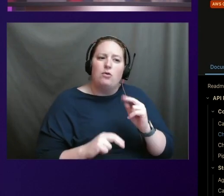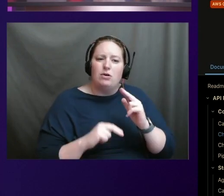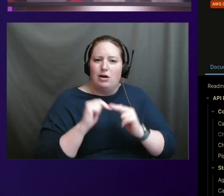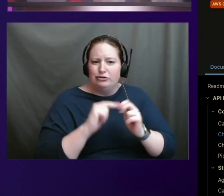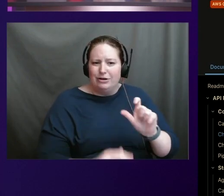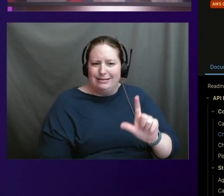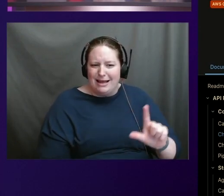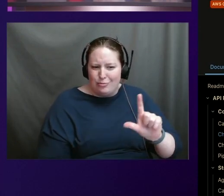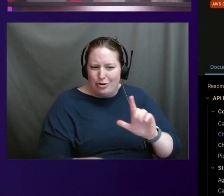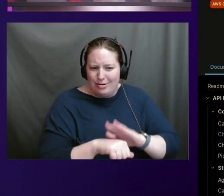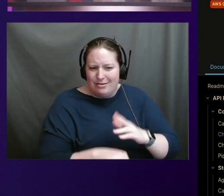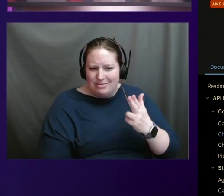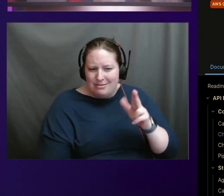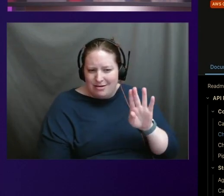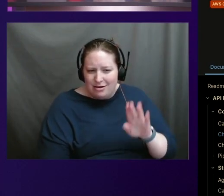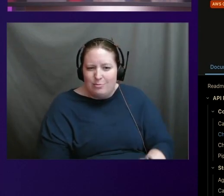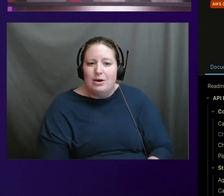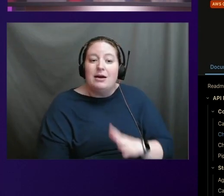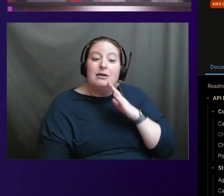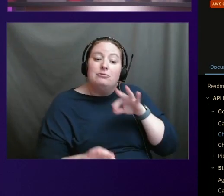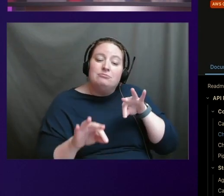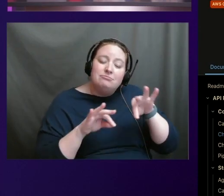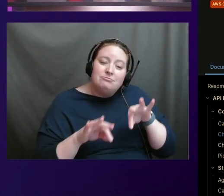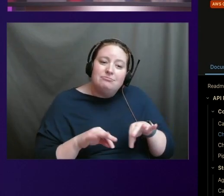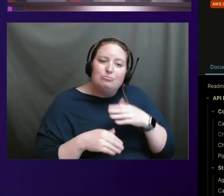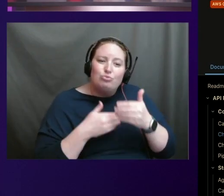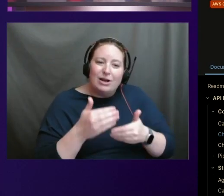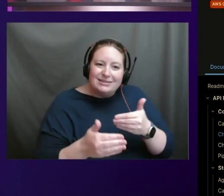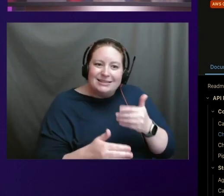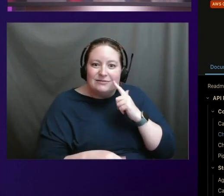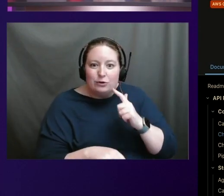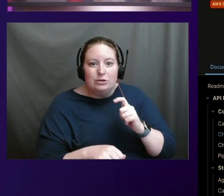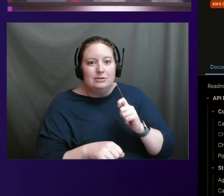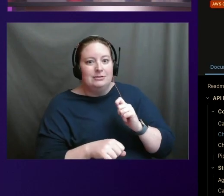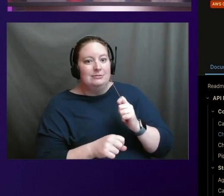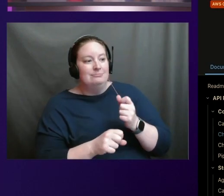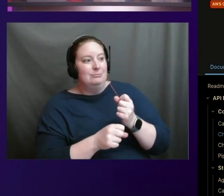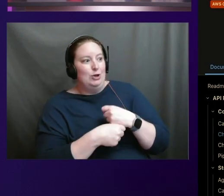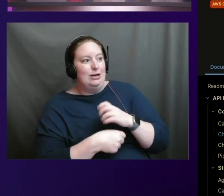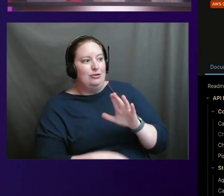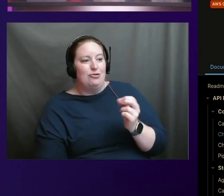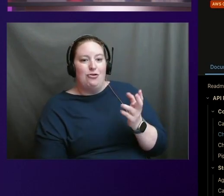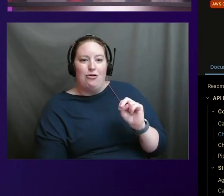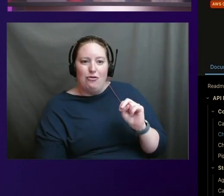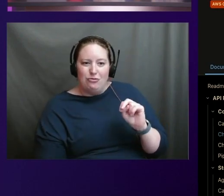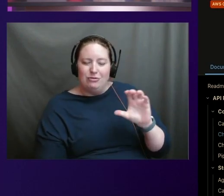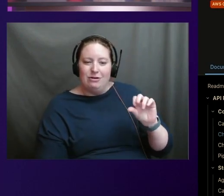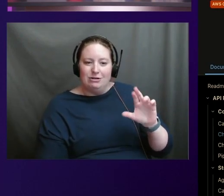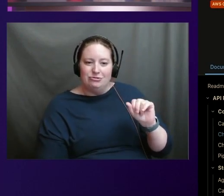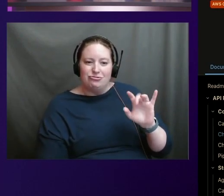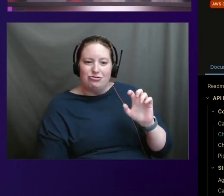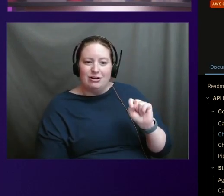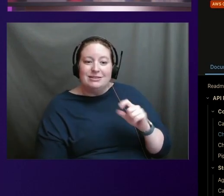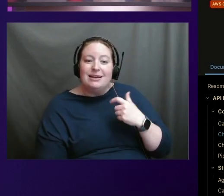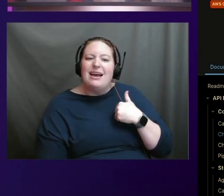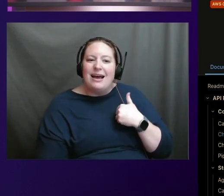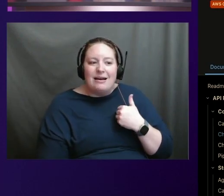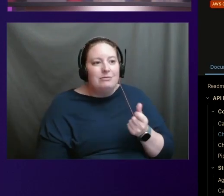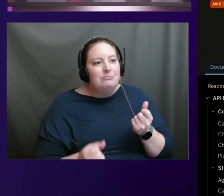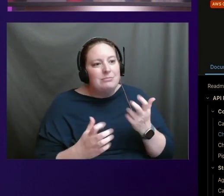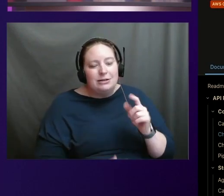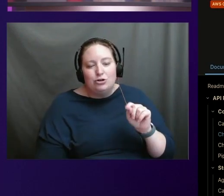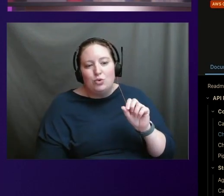I'm going to walk you through the process of vending your own constructs, like I did. We provide an ecosystem of tools that handle a lot of this process for